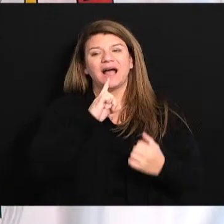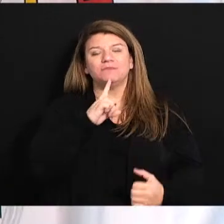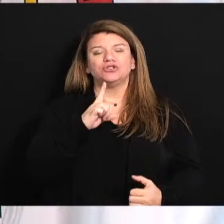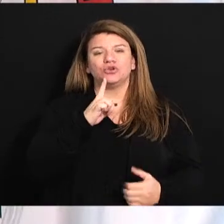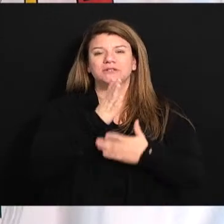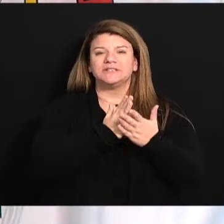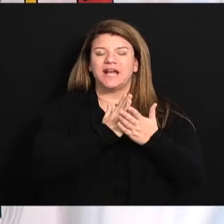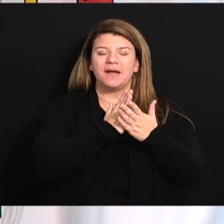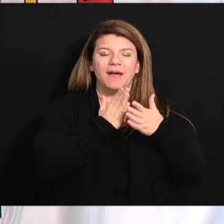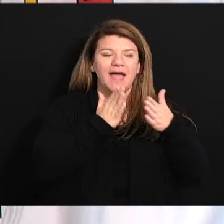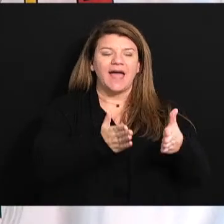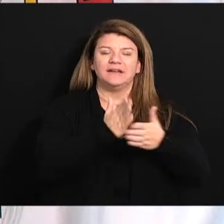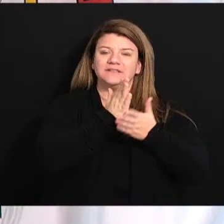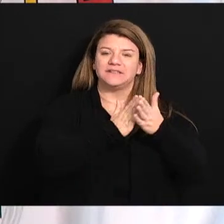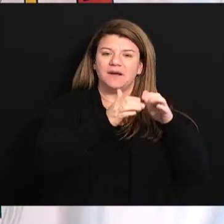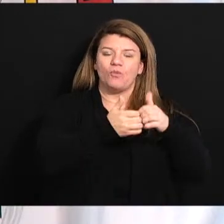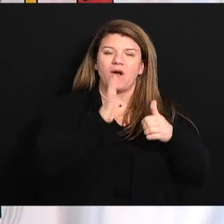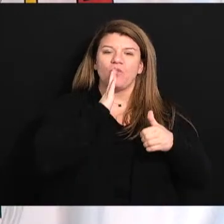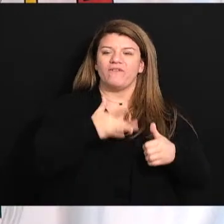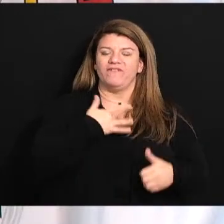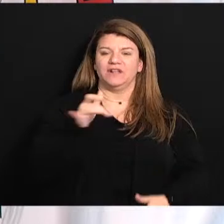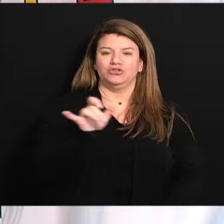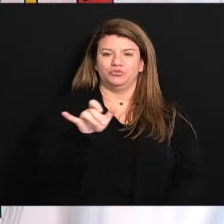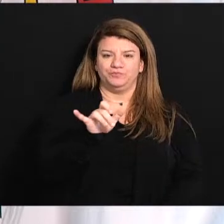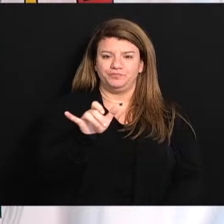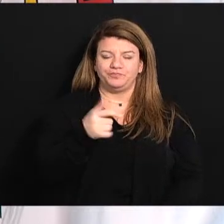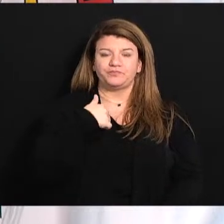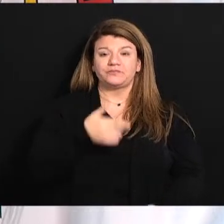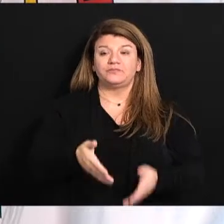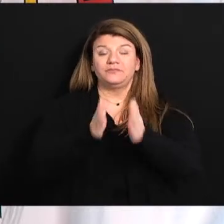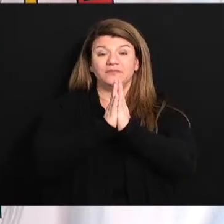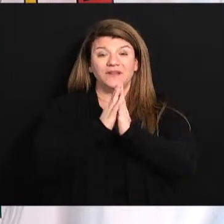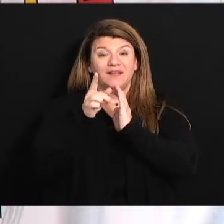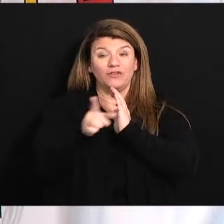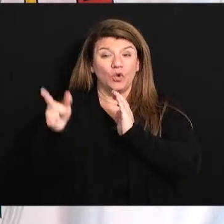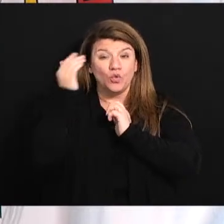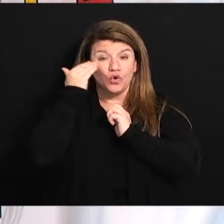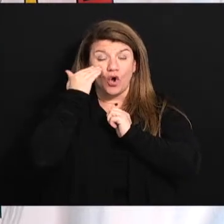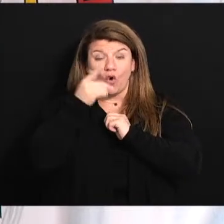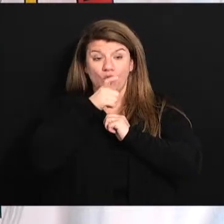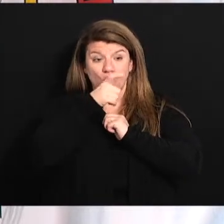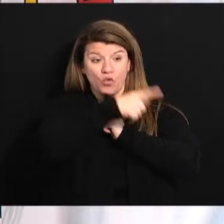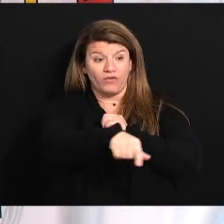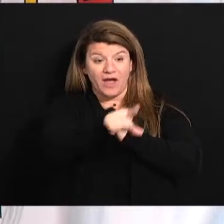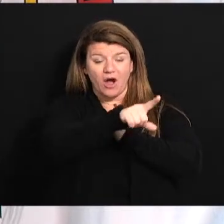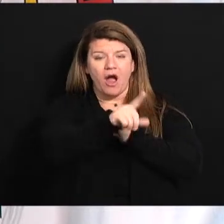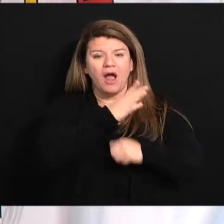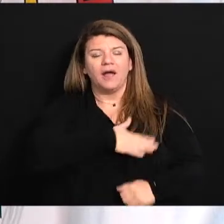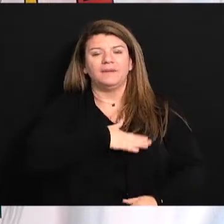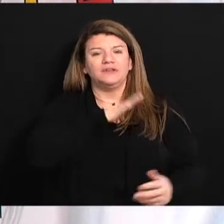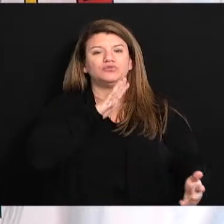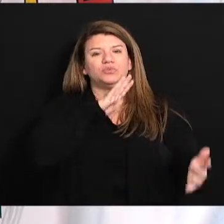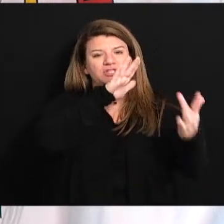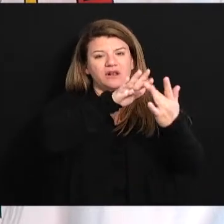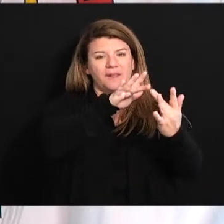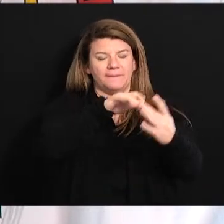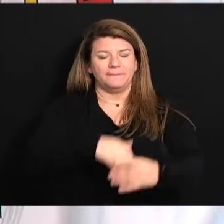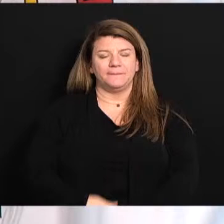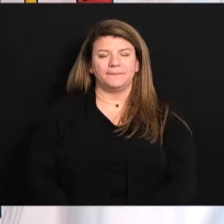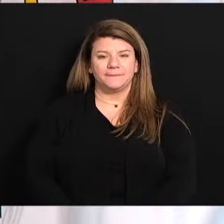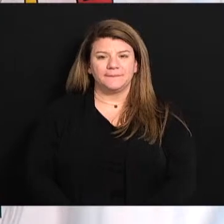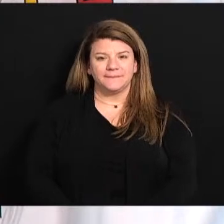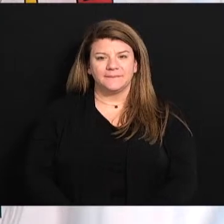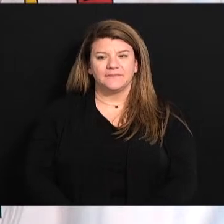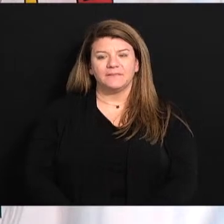way, somehow will feel it as well, and I ask you, if you know them in any way, just please reach out to them.